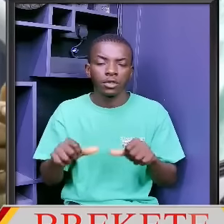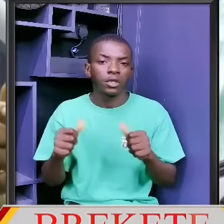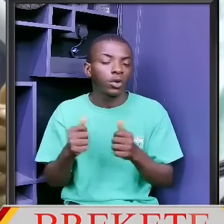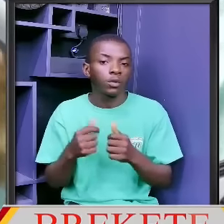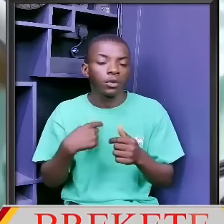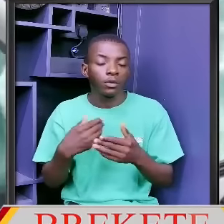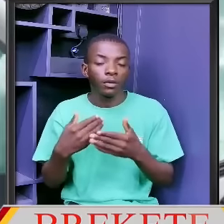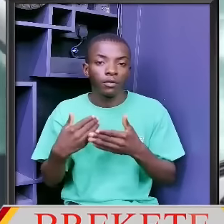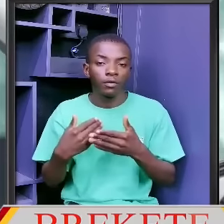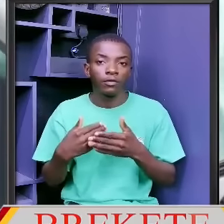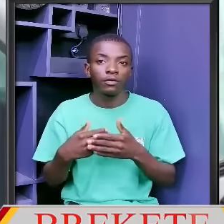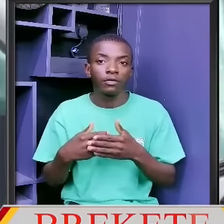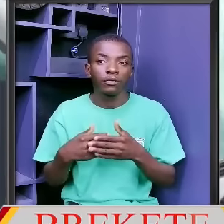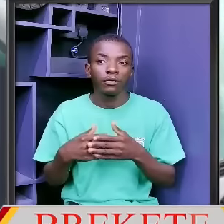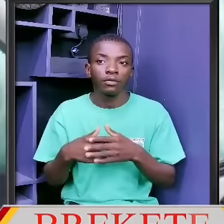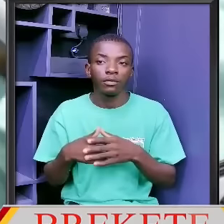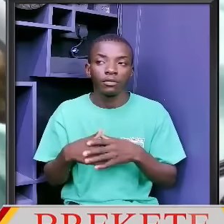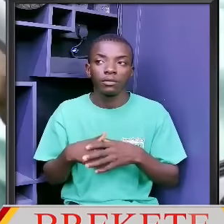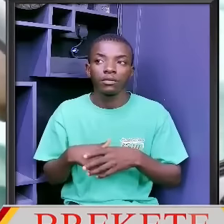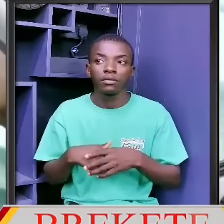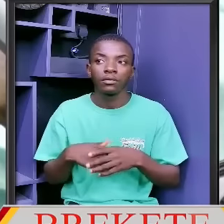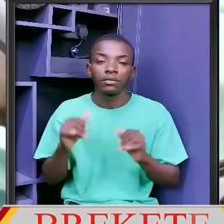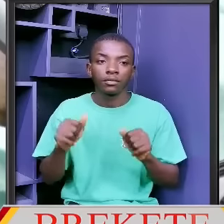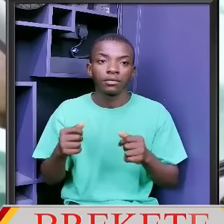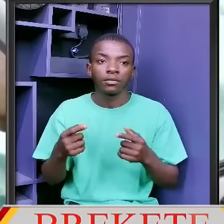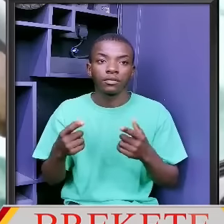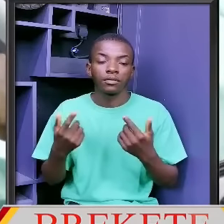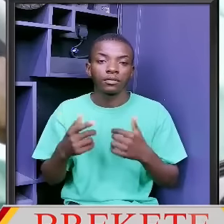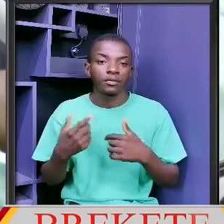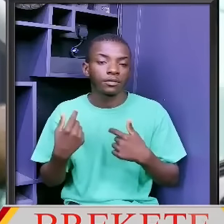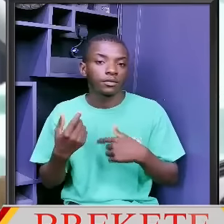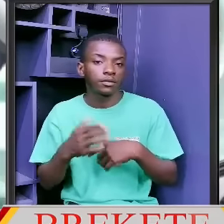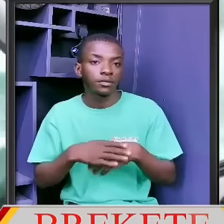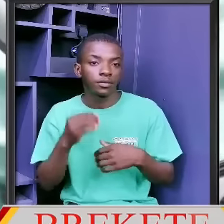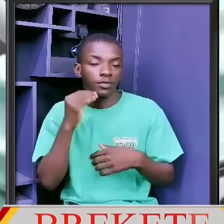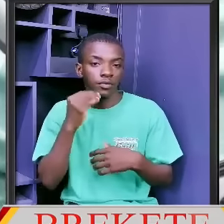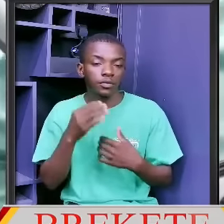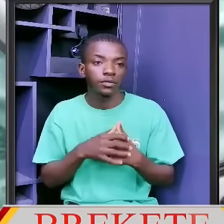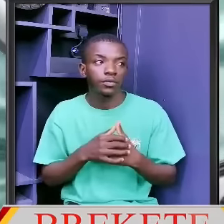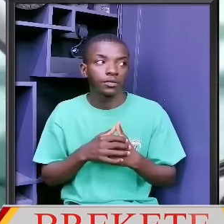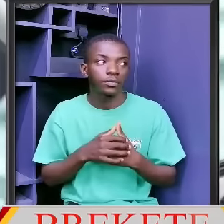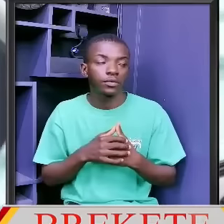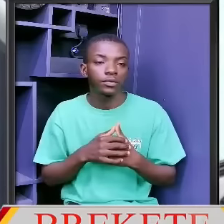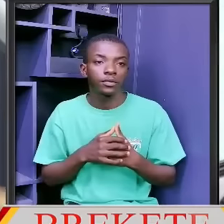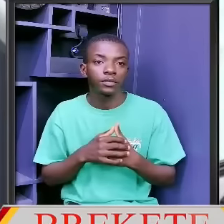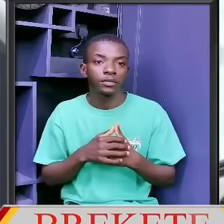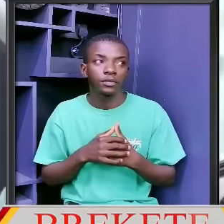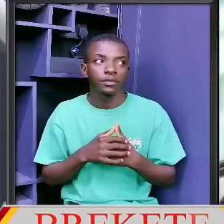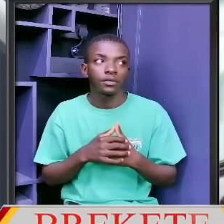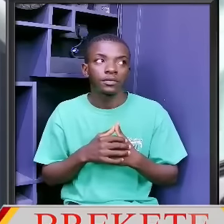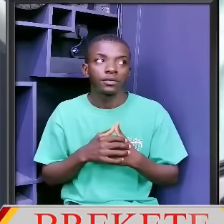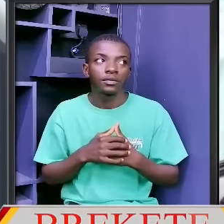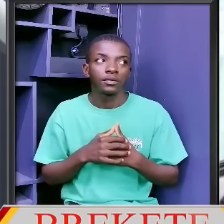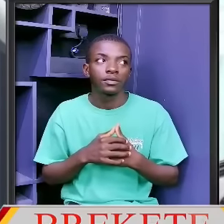before. So cow go fit to go a car, come back. Yes. No, cow.